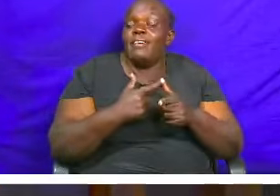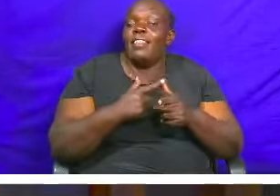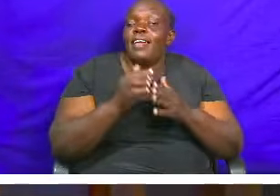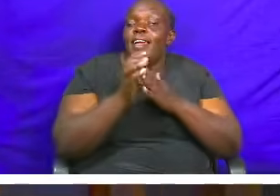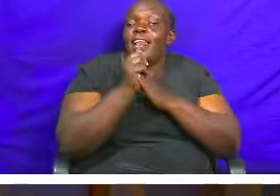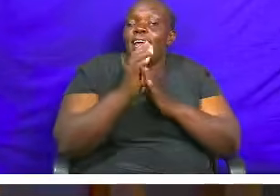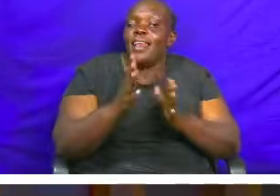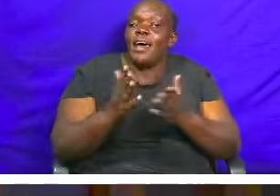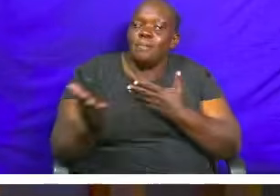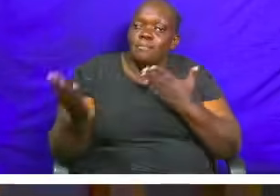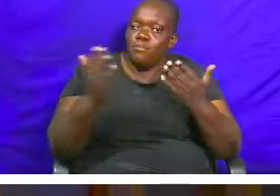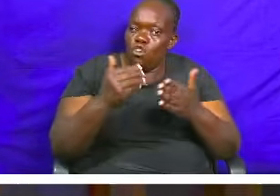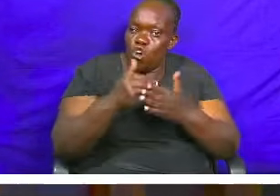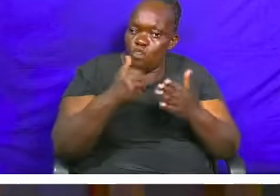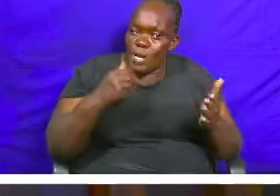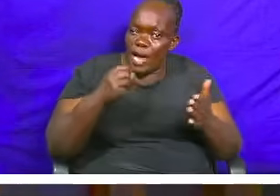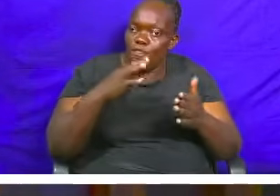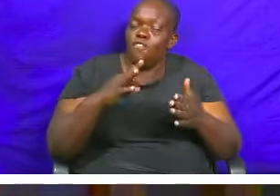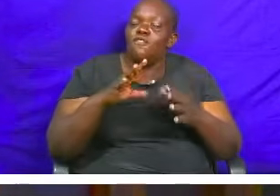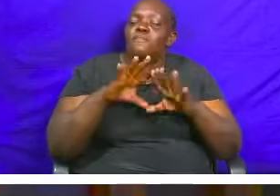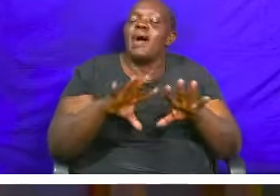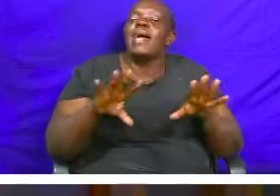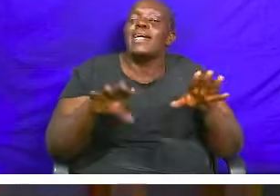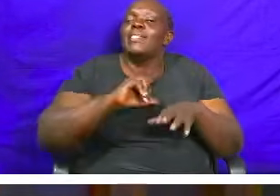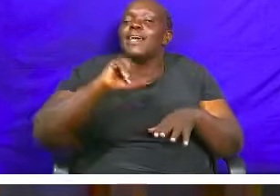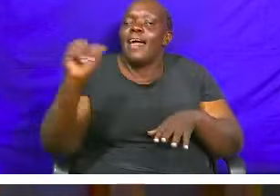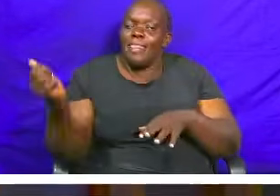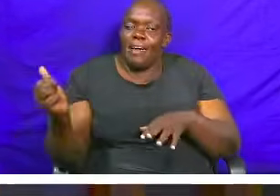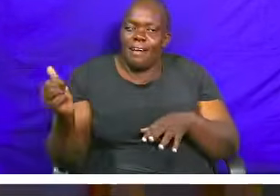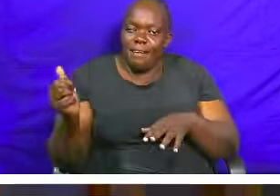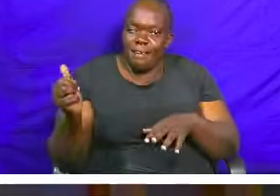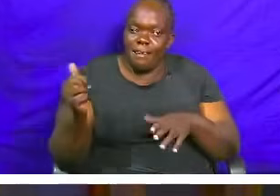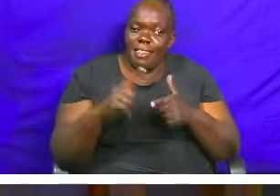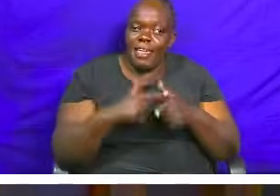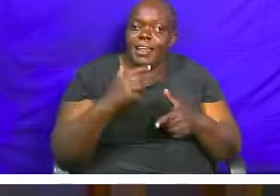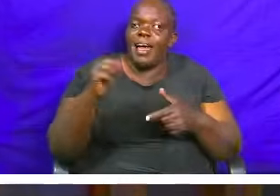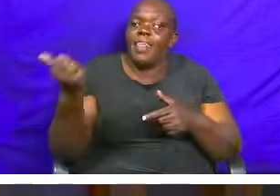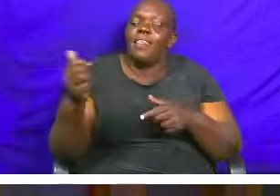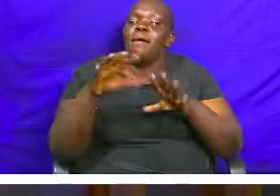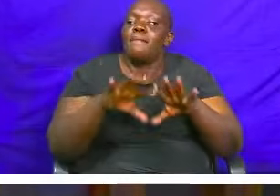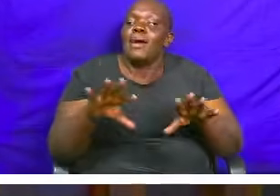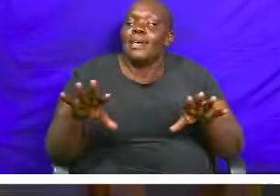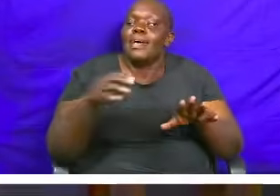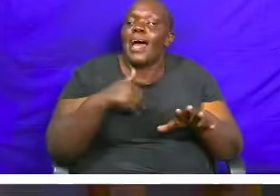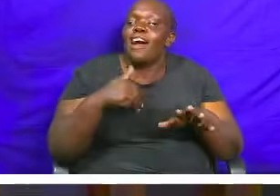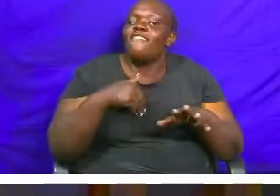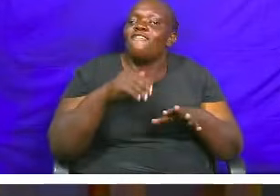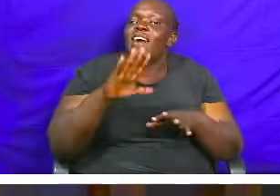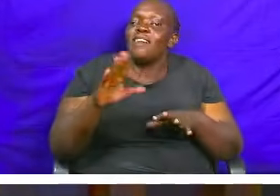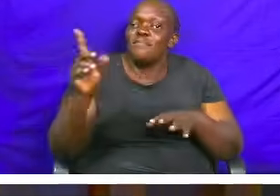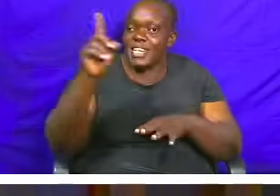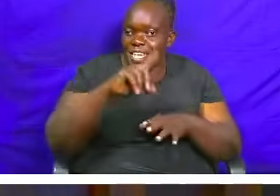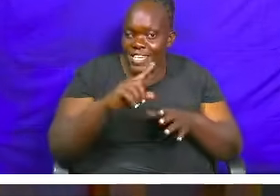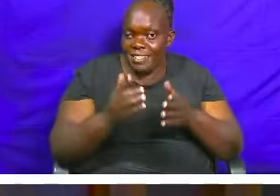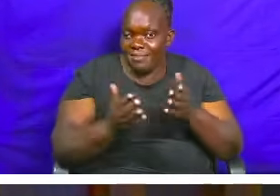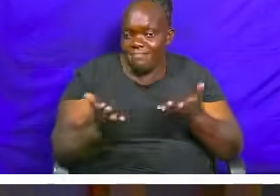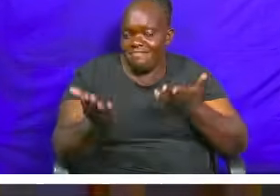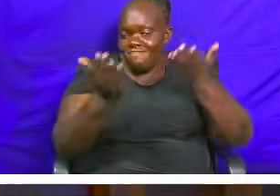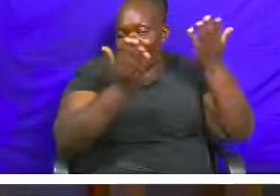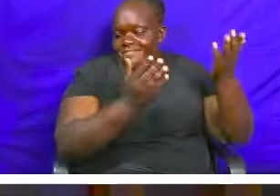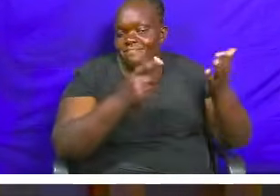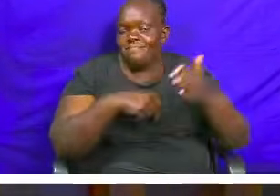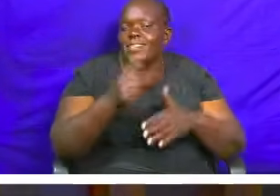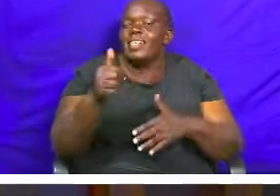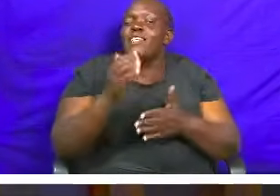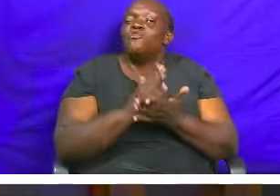it on behalf of the rest of the market, then the rest of the market has 5 days to pay that importer. And that